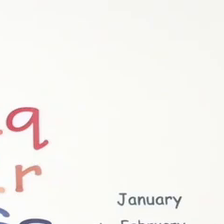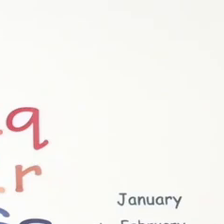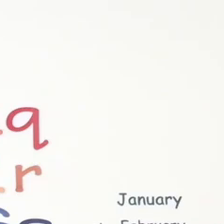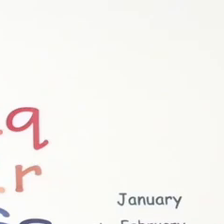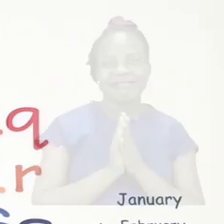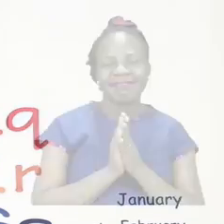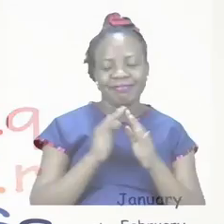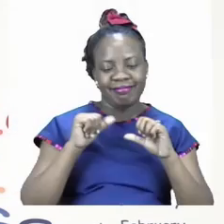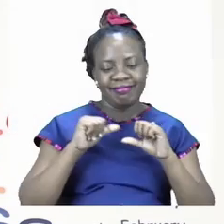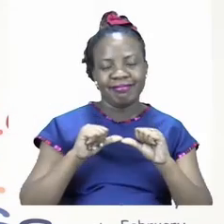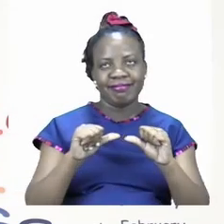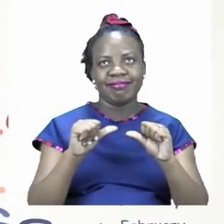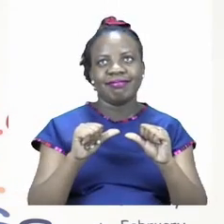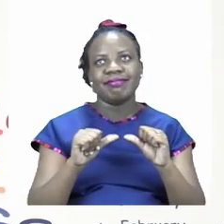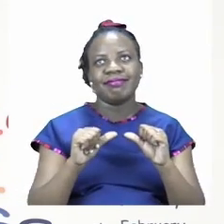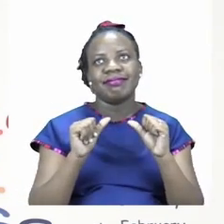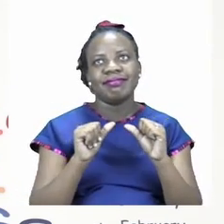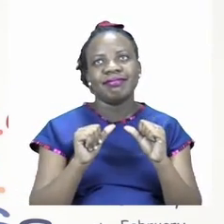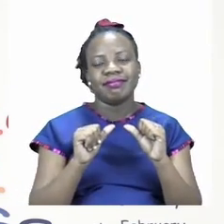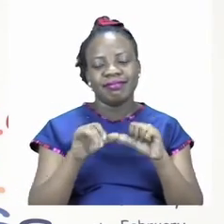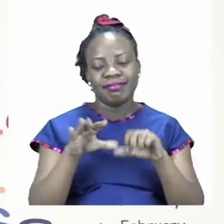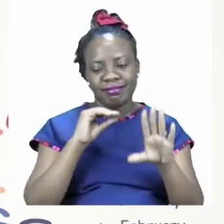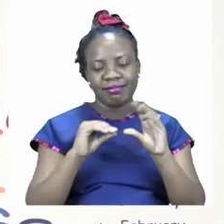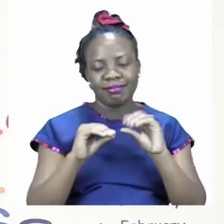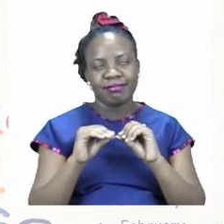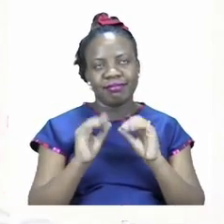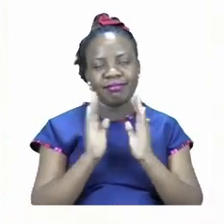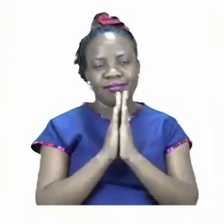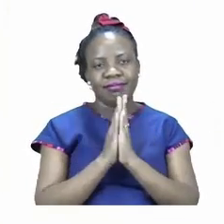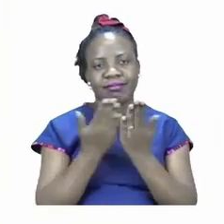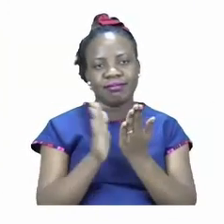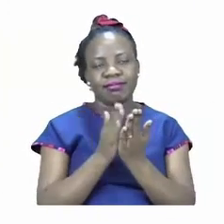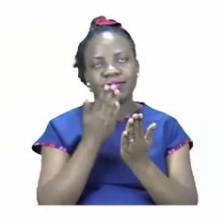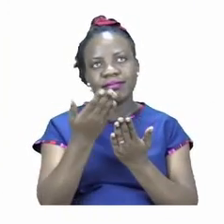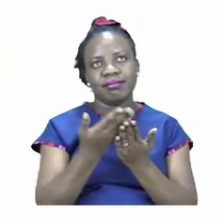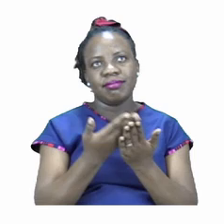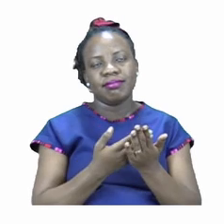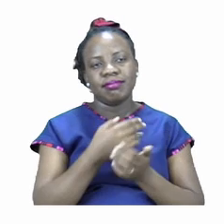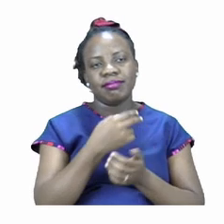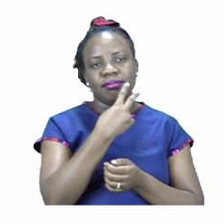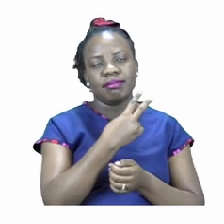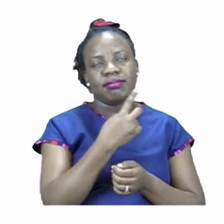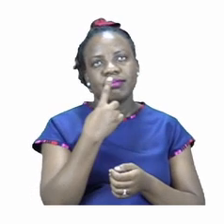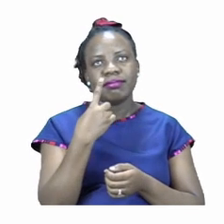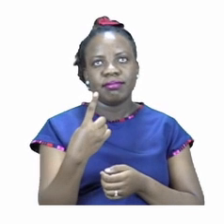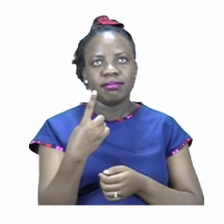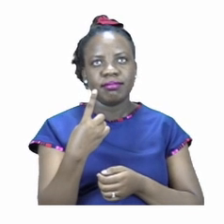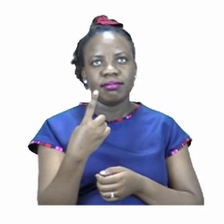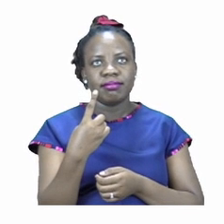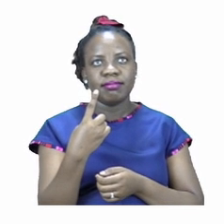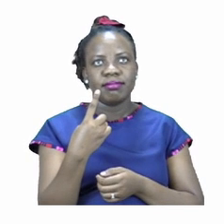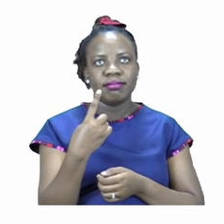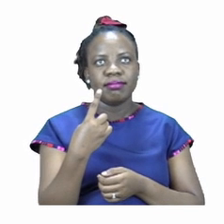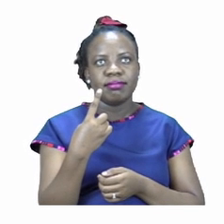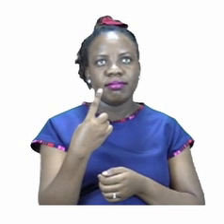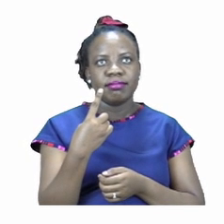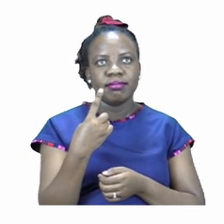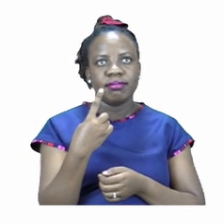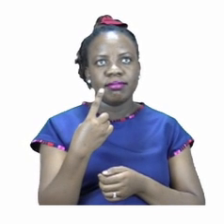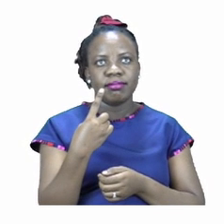Let's continue our lesson, boys and girls, on page 21. On page 21, we are going to be